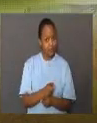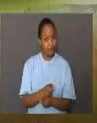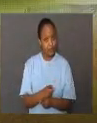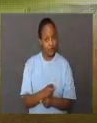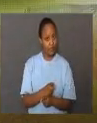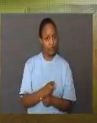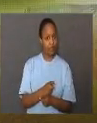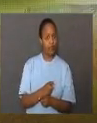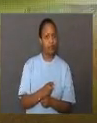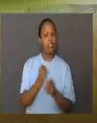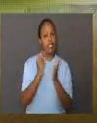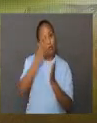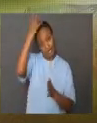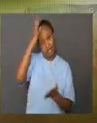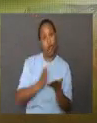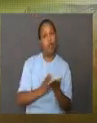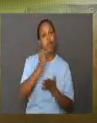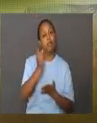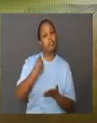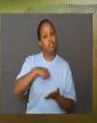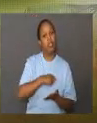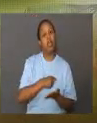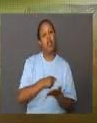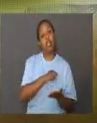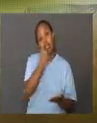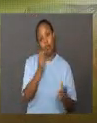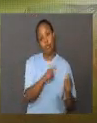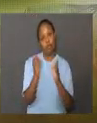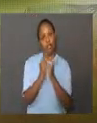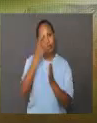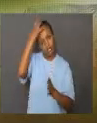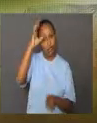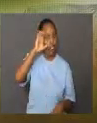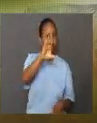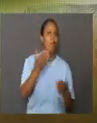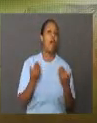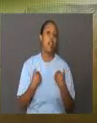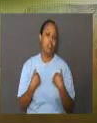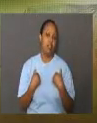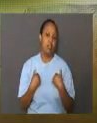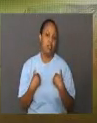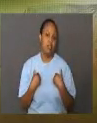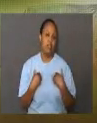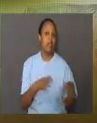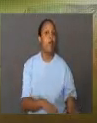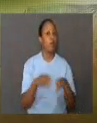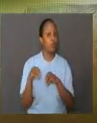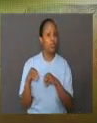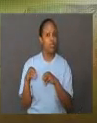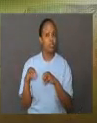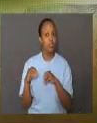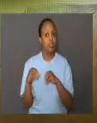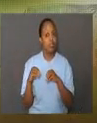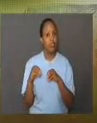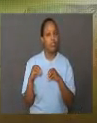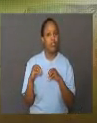Along with our constitutional rights, we also have constitutional obligations. Students,